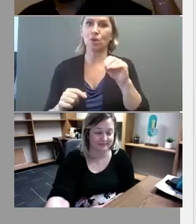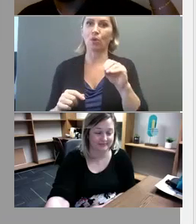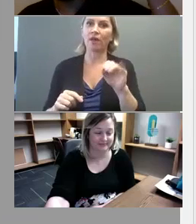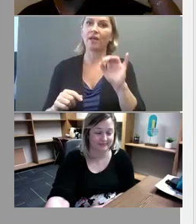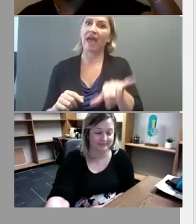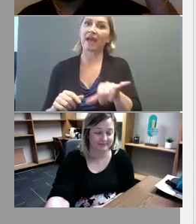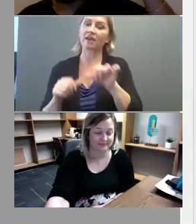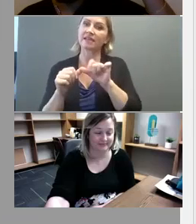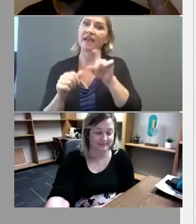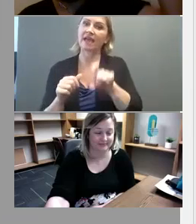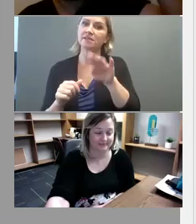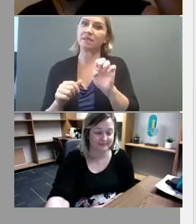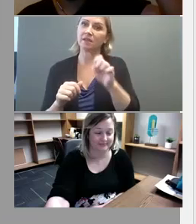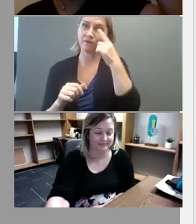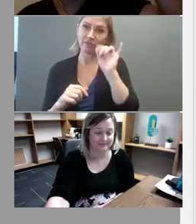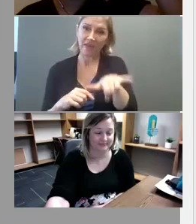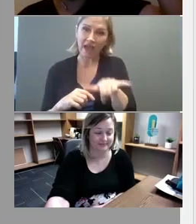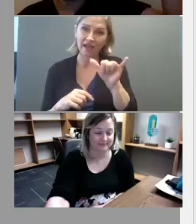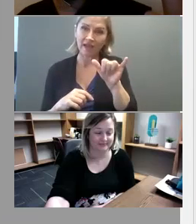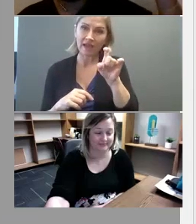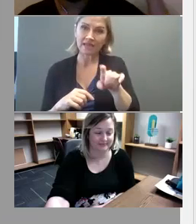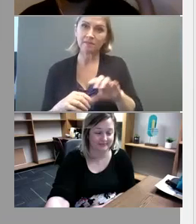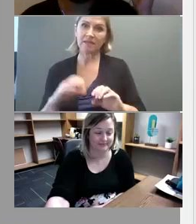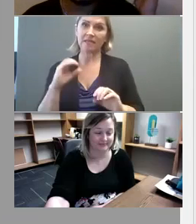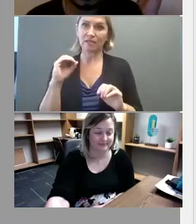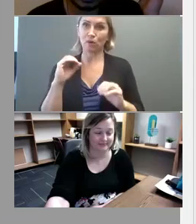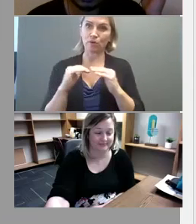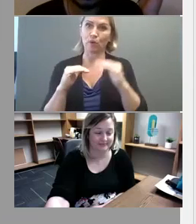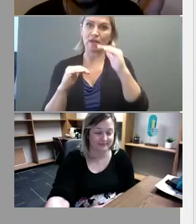be, in order for case 1 to apply, epsilon has to be greater than 0.